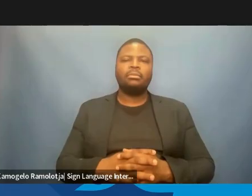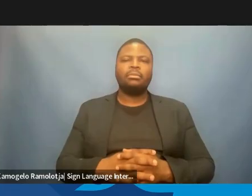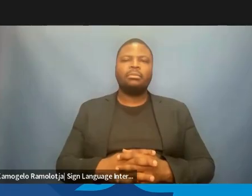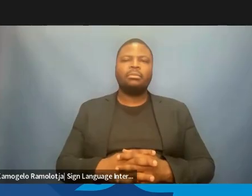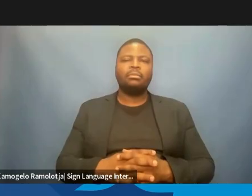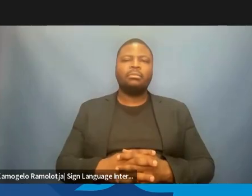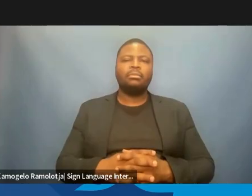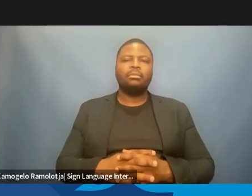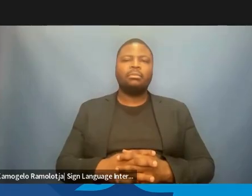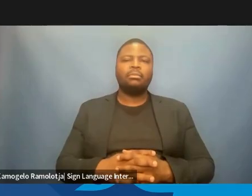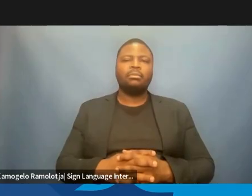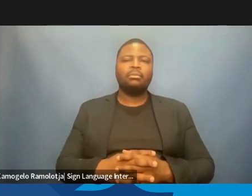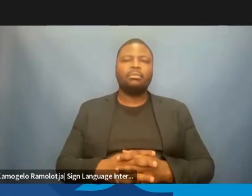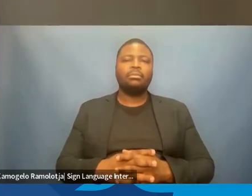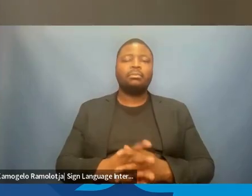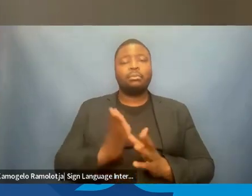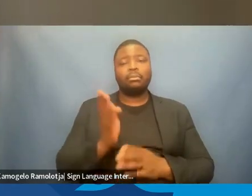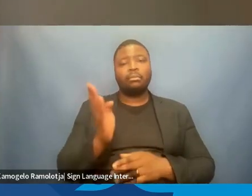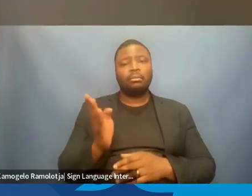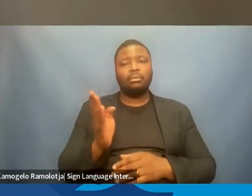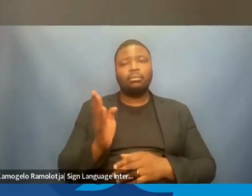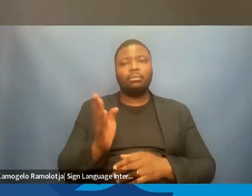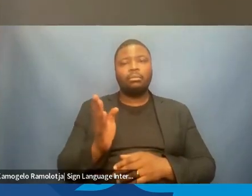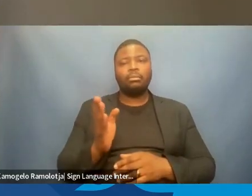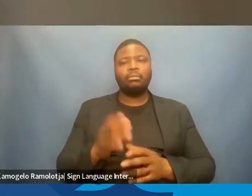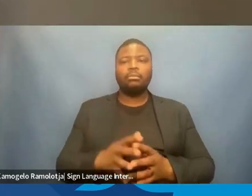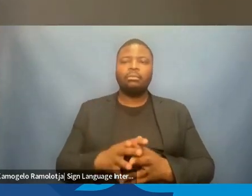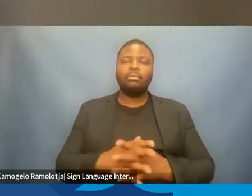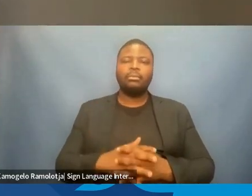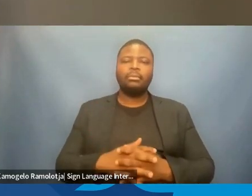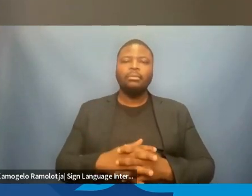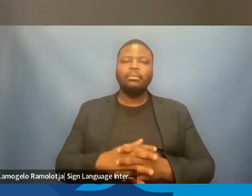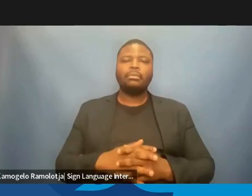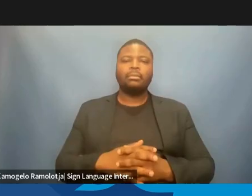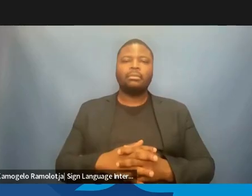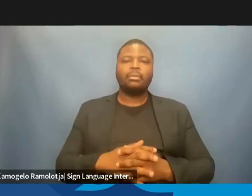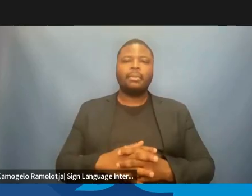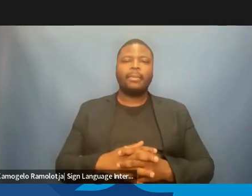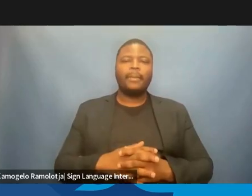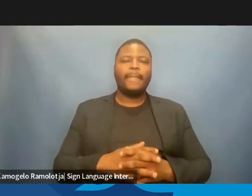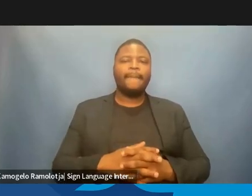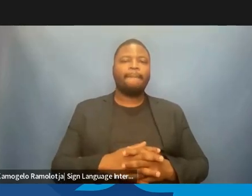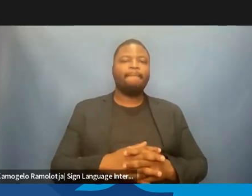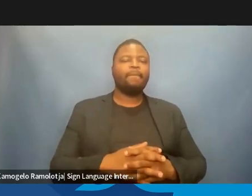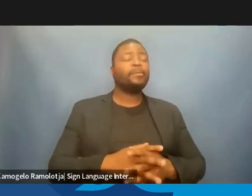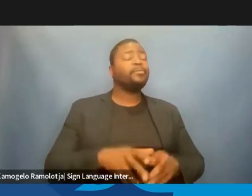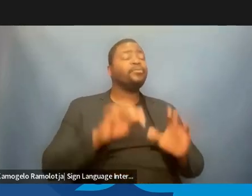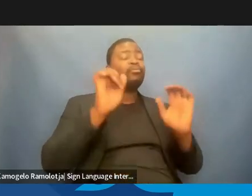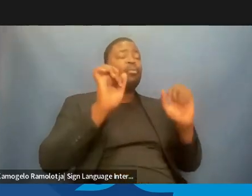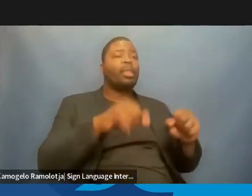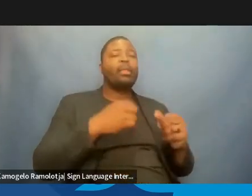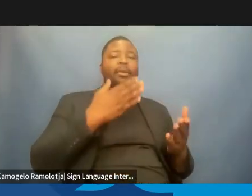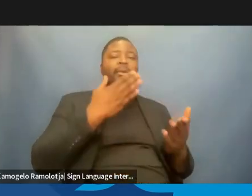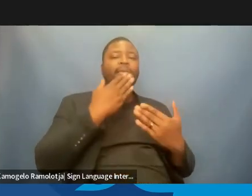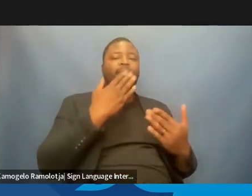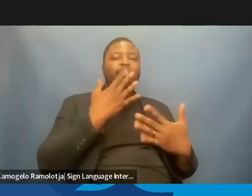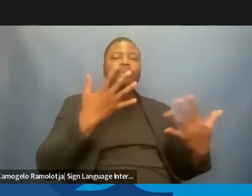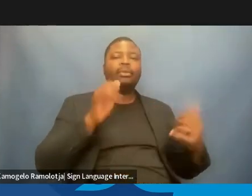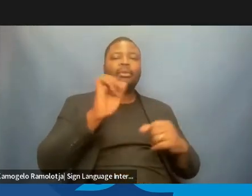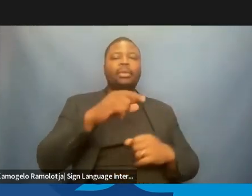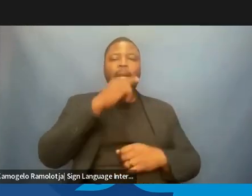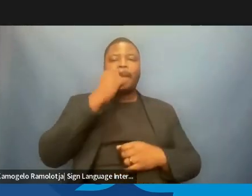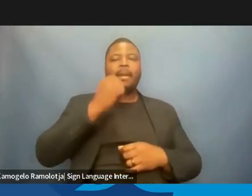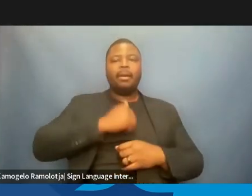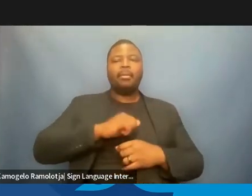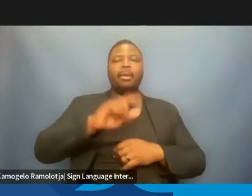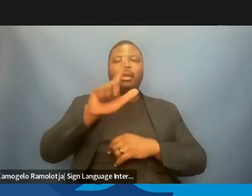Can we just, there we go. Over to you, Kalvanya. Yeah, thank you. Thank you very much. My name is Libuwani Nemutenga. I'm